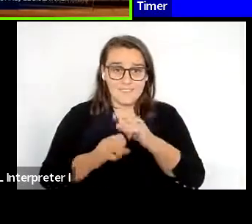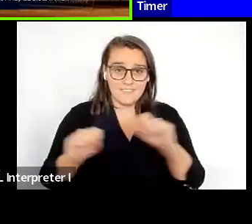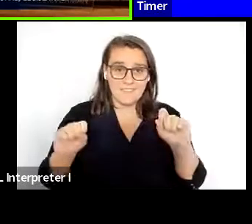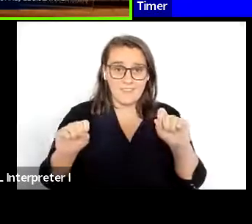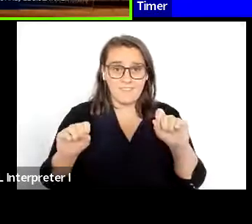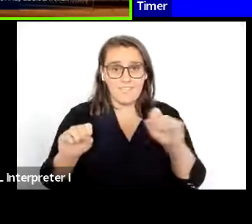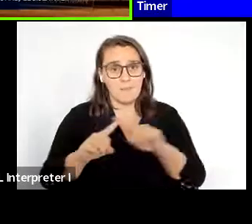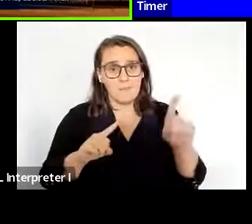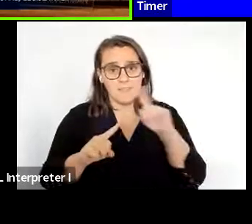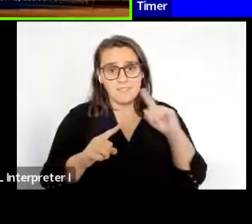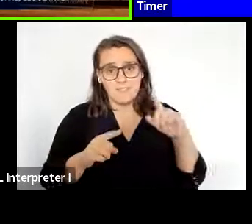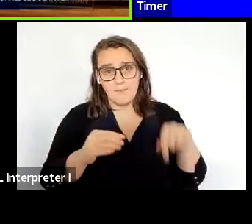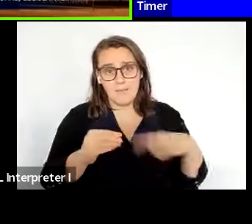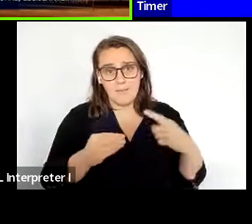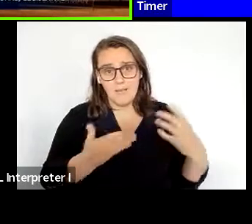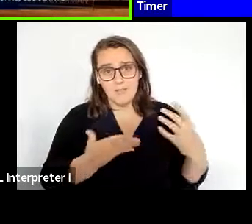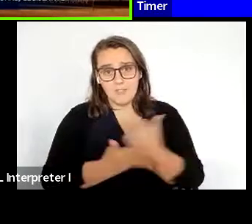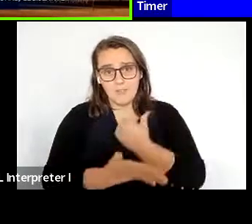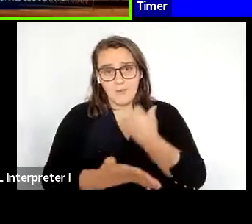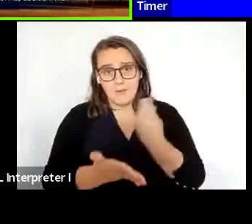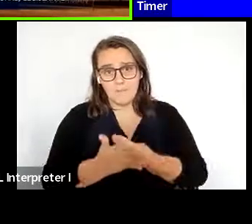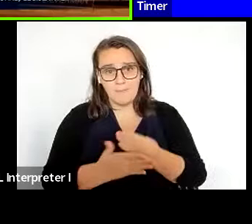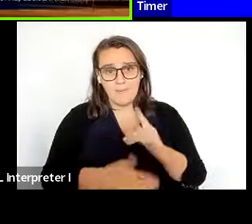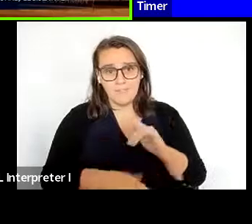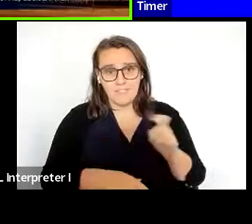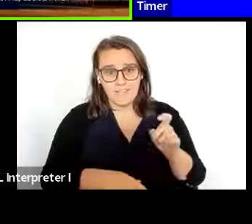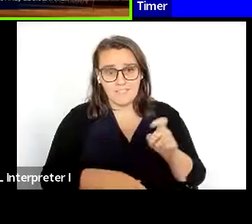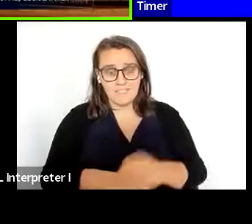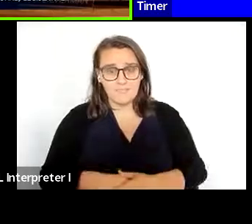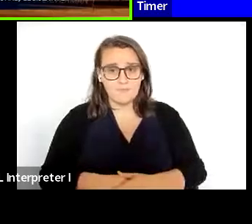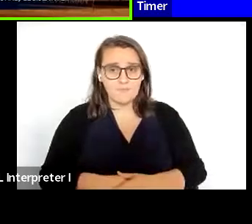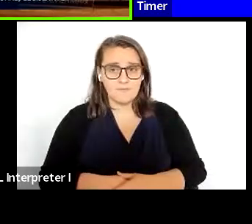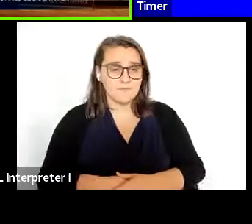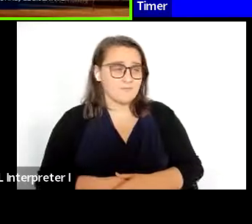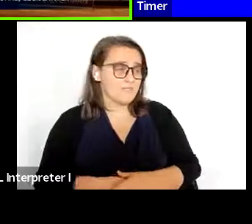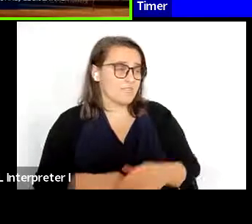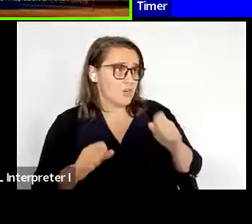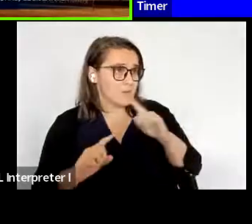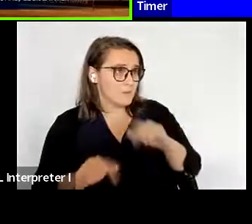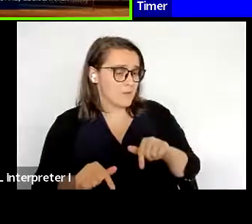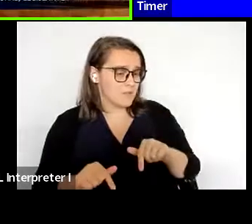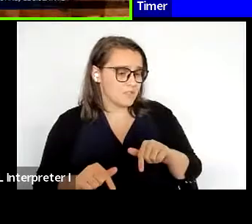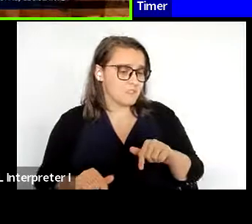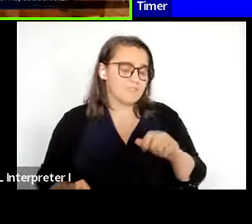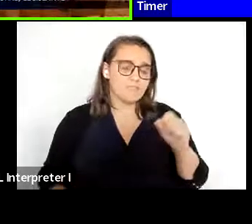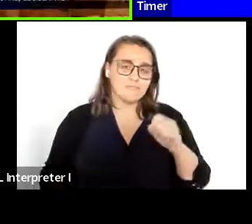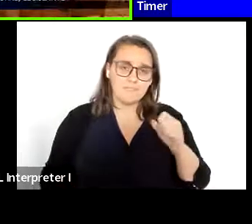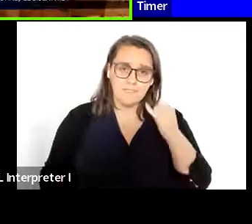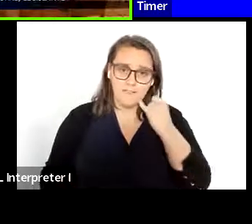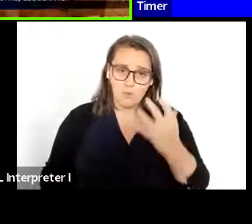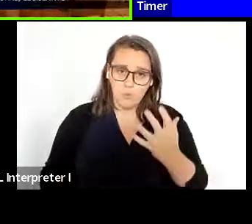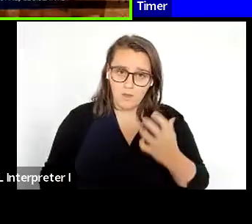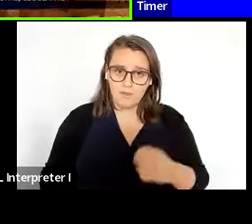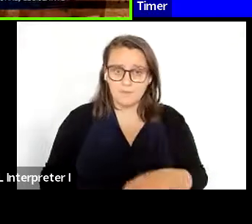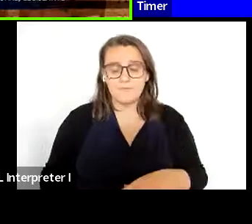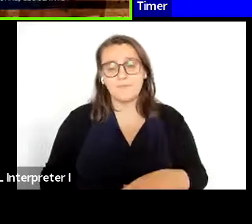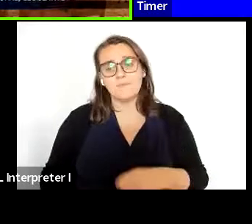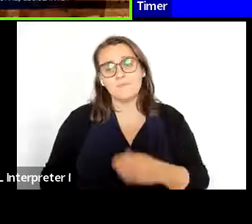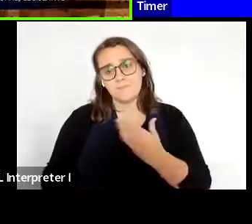tax dollars. Thanks. If I could respond, Mr. Chairman. Yes, if you wish. Thanks.